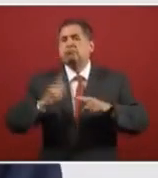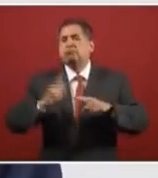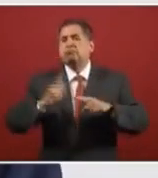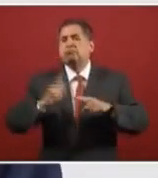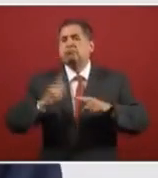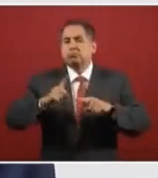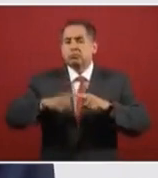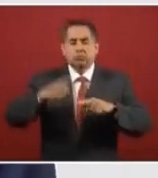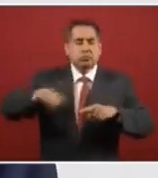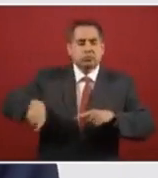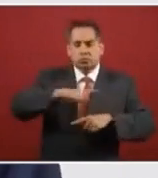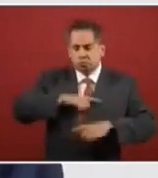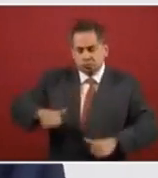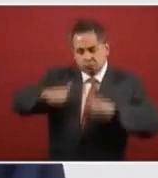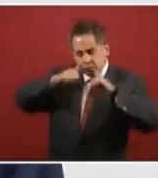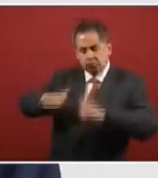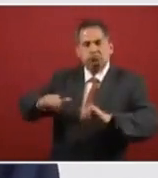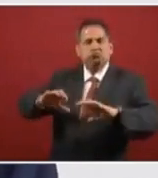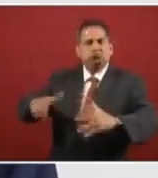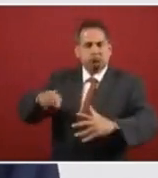attend to this matter